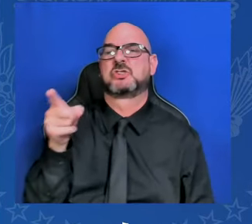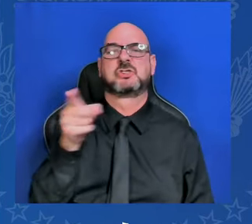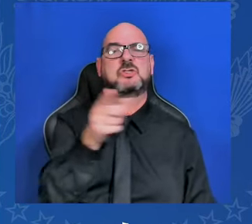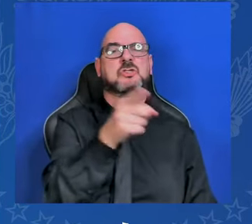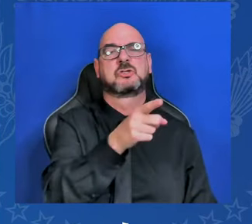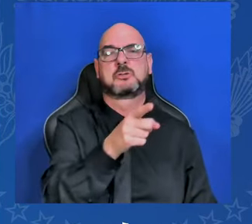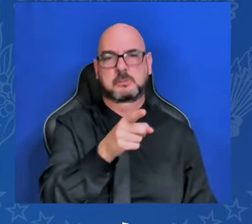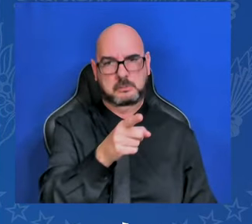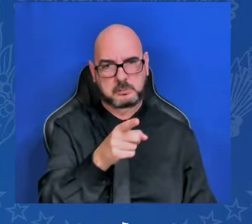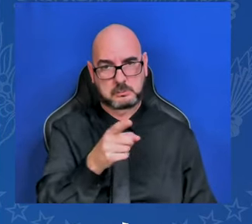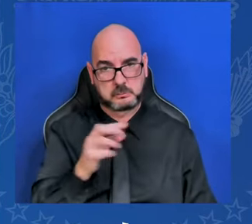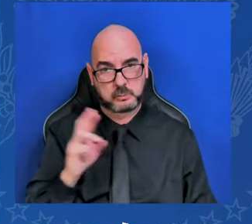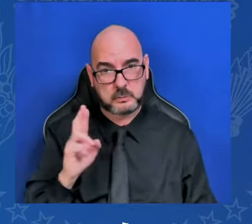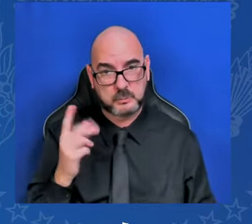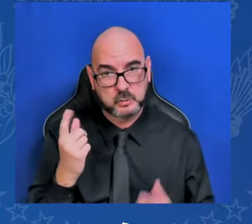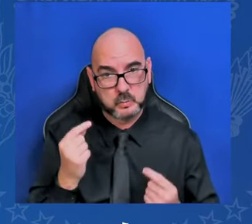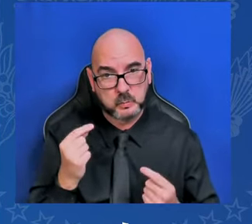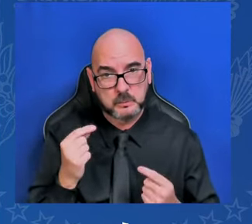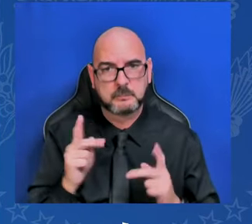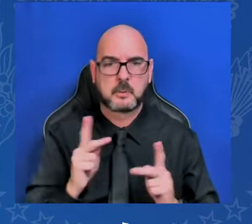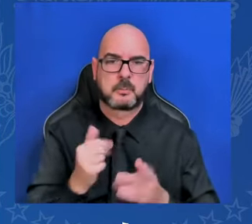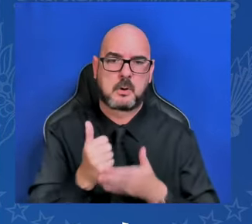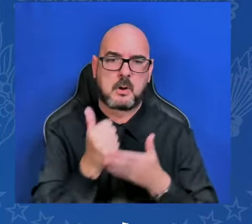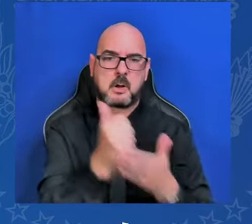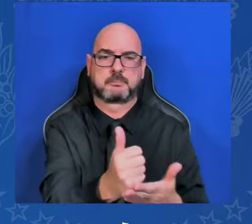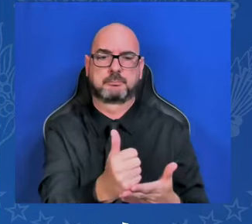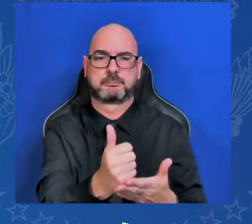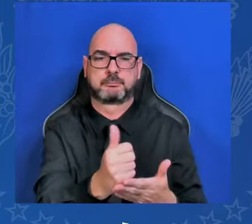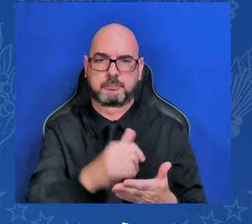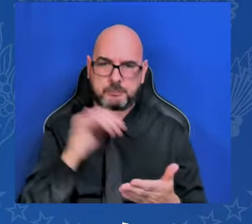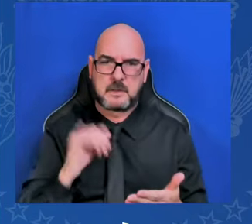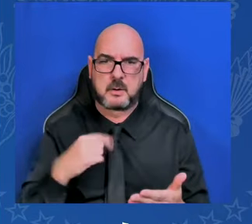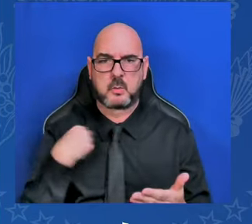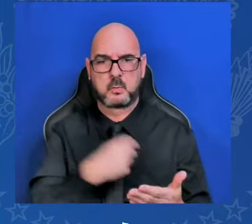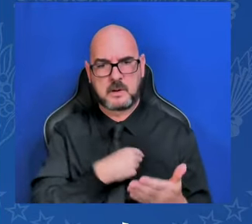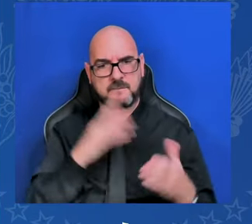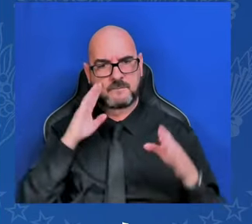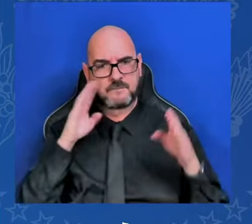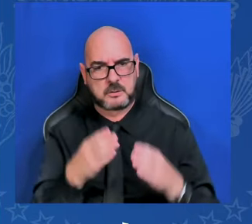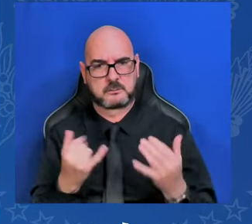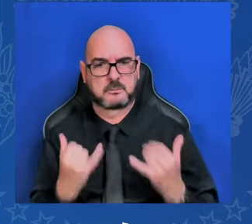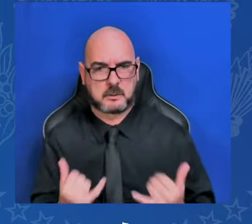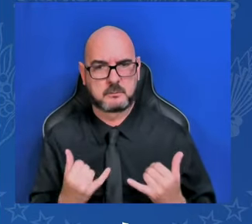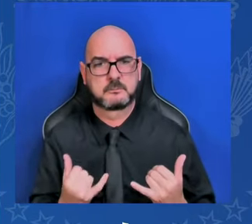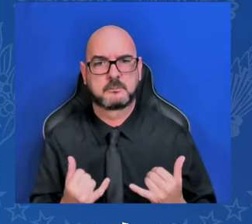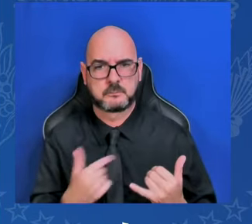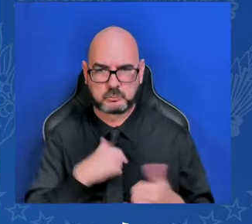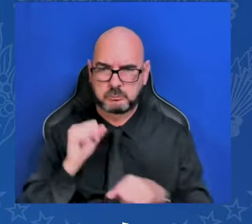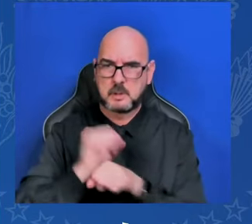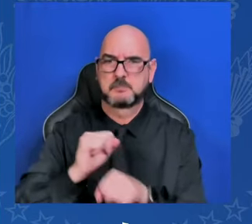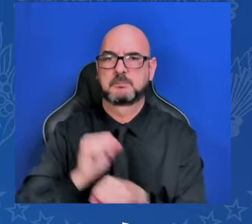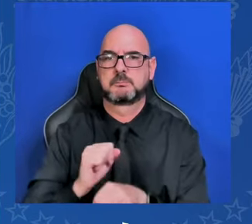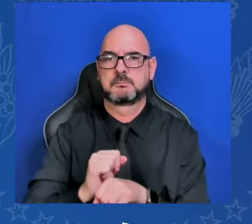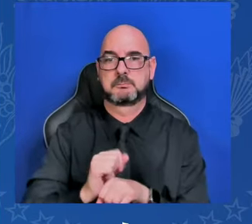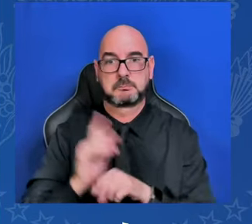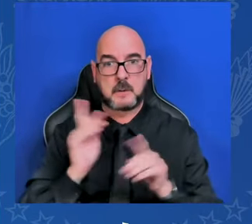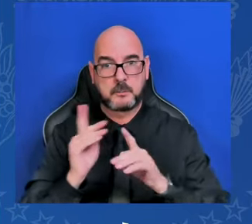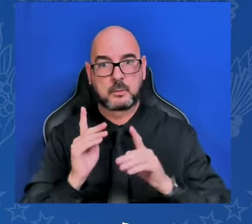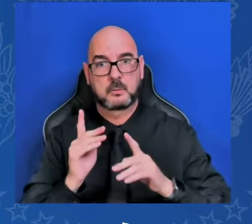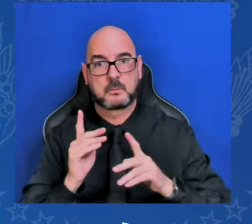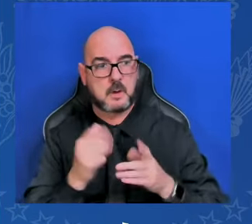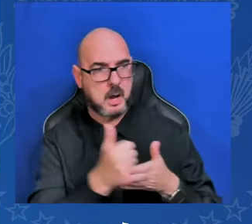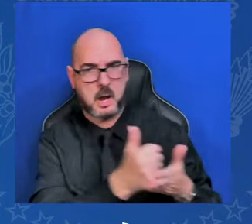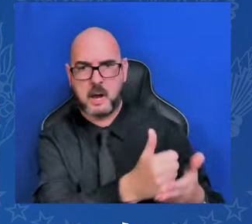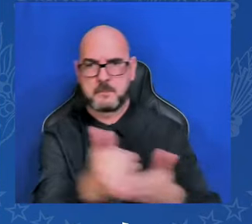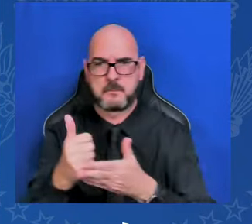like we're here, we're Democrats. We're all, that's the job, serve the American people. We have to make that